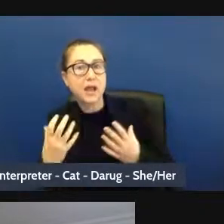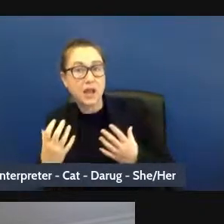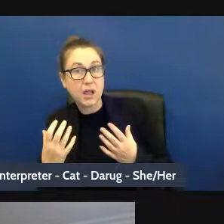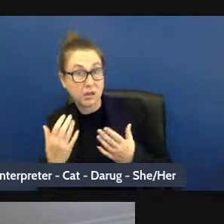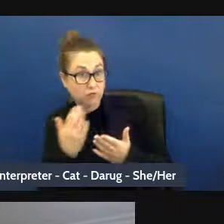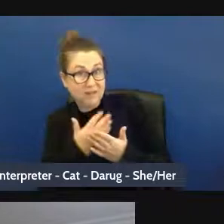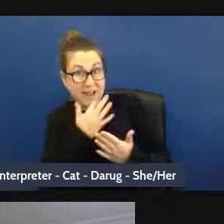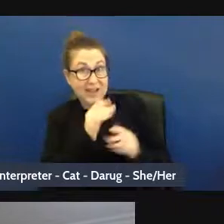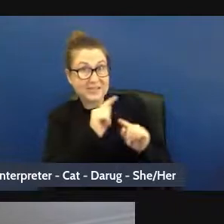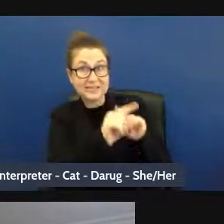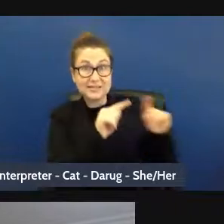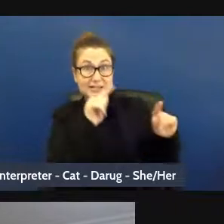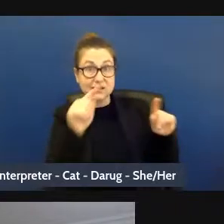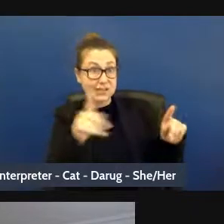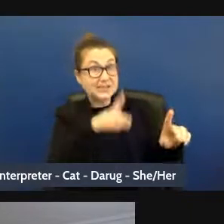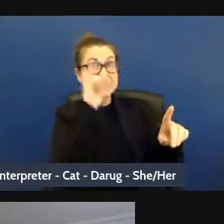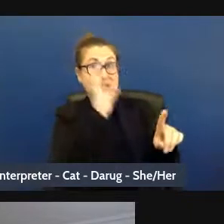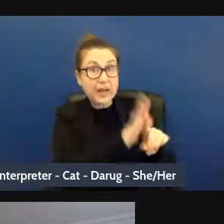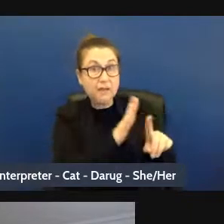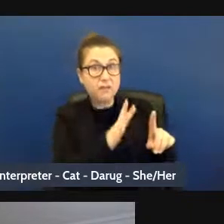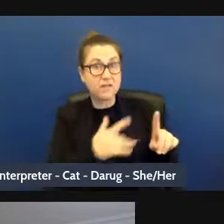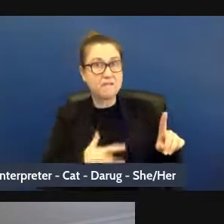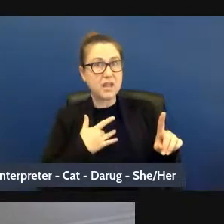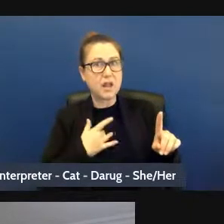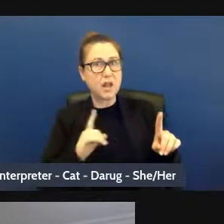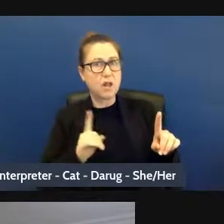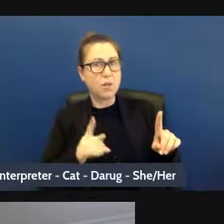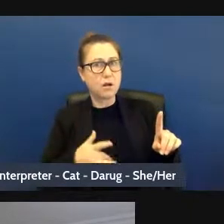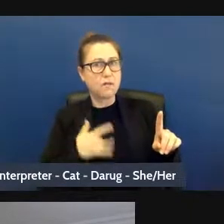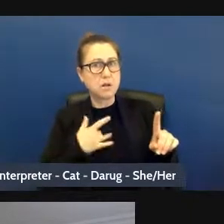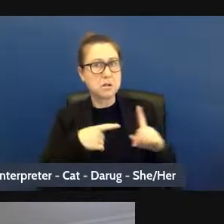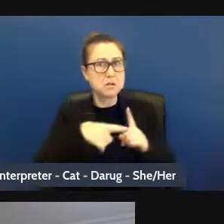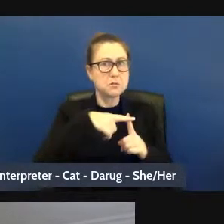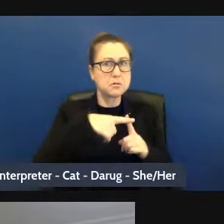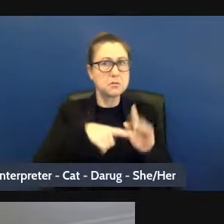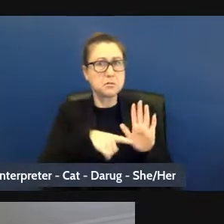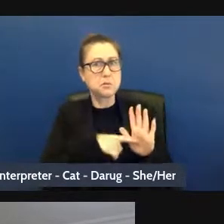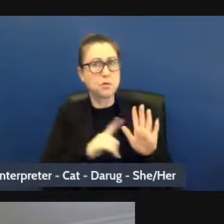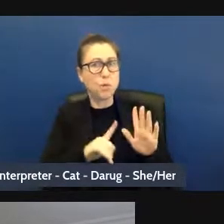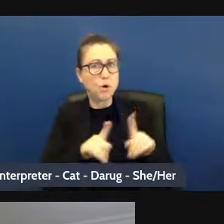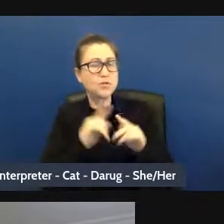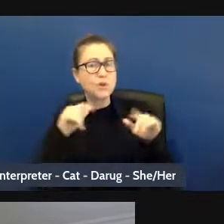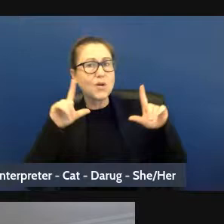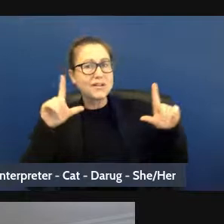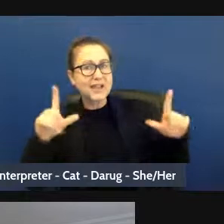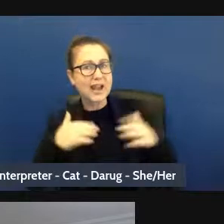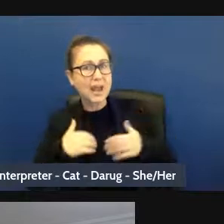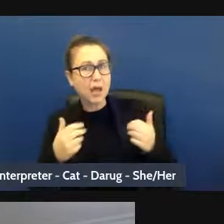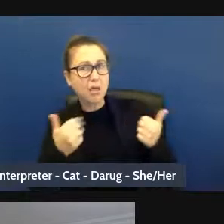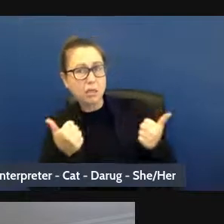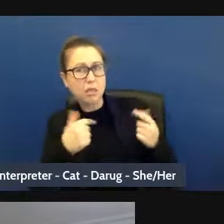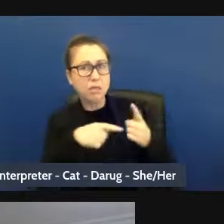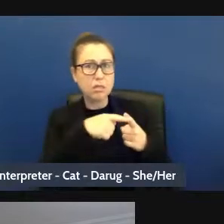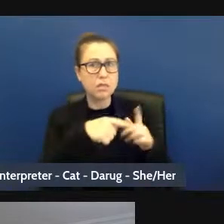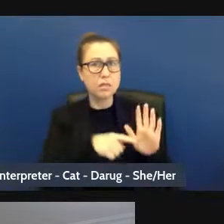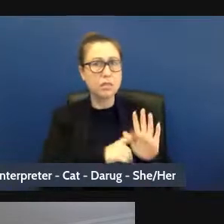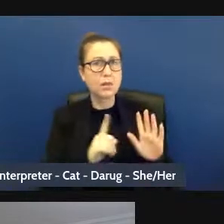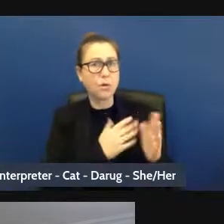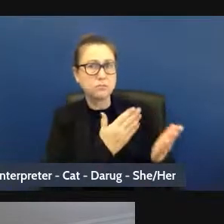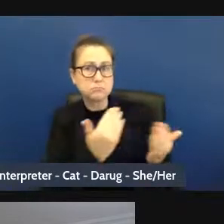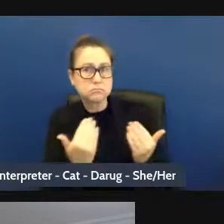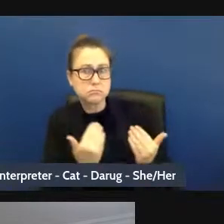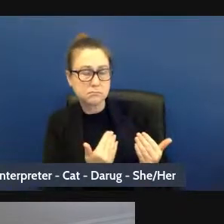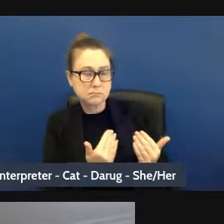them how they found the program and things about how they found telehealth and whether. And hopefully when